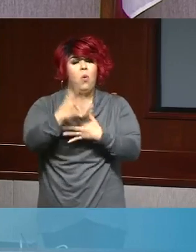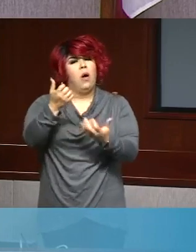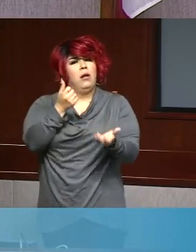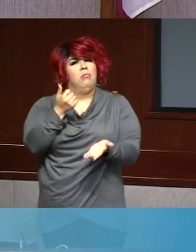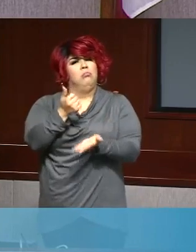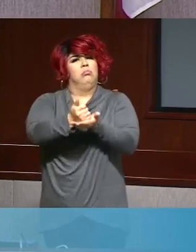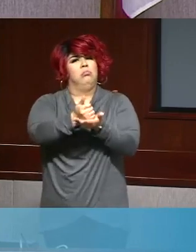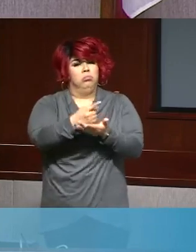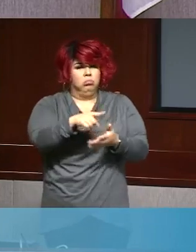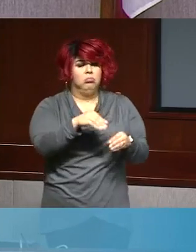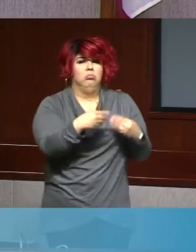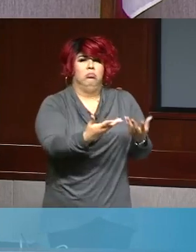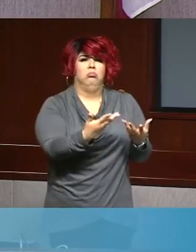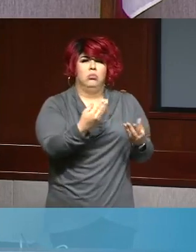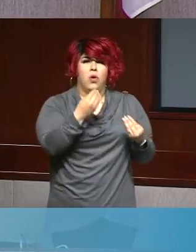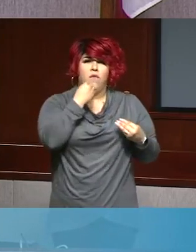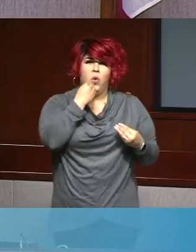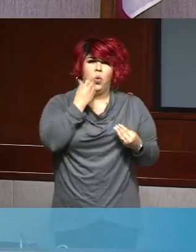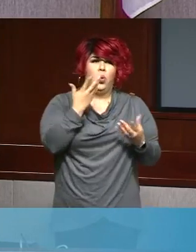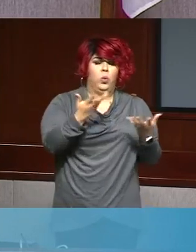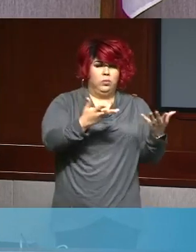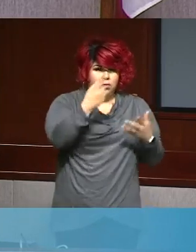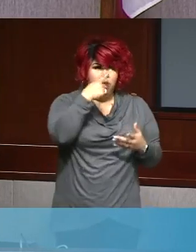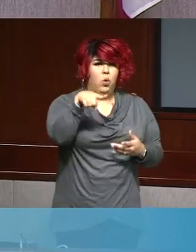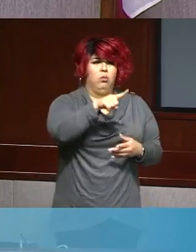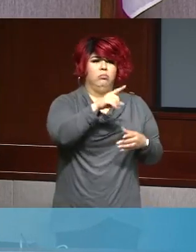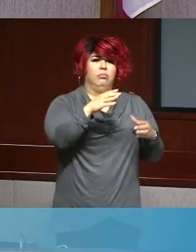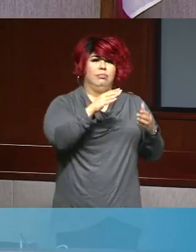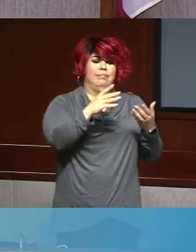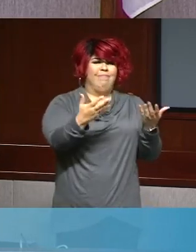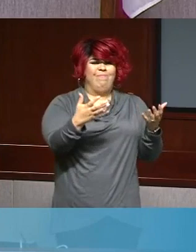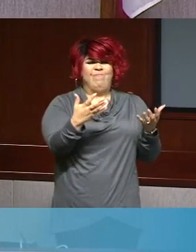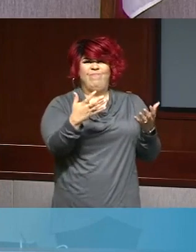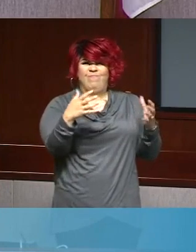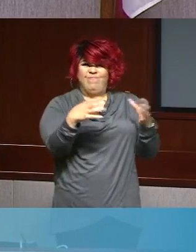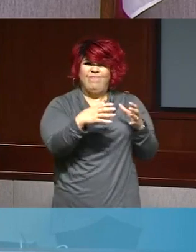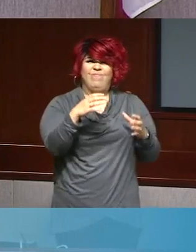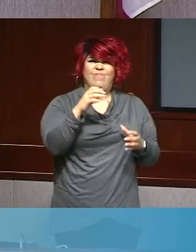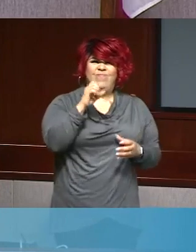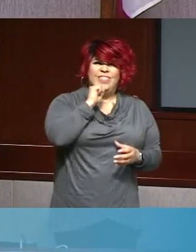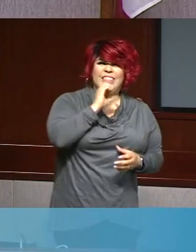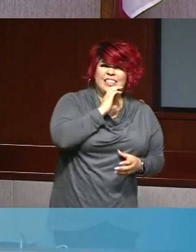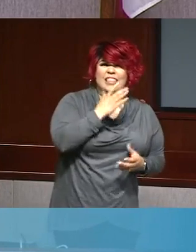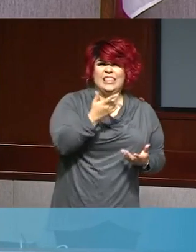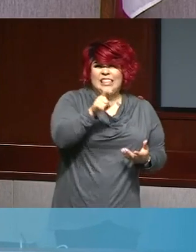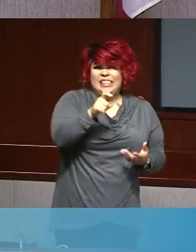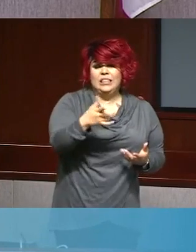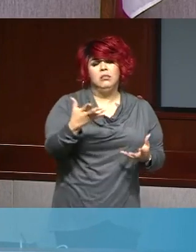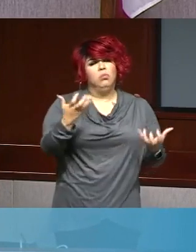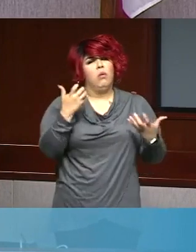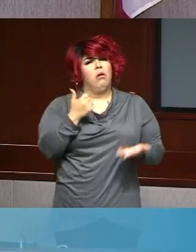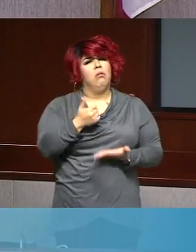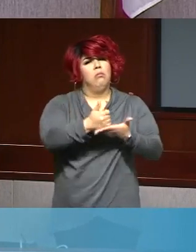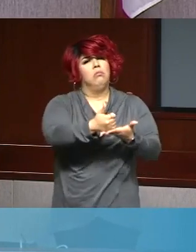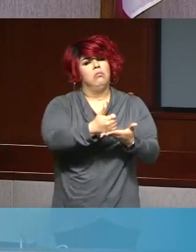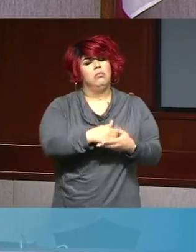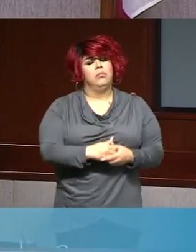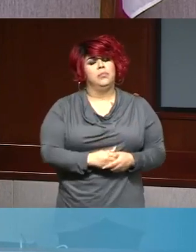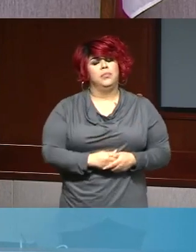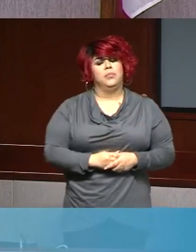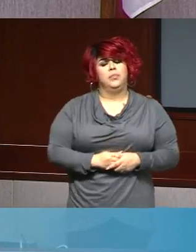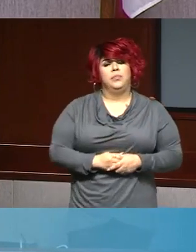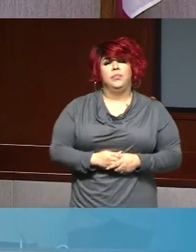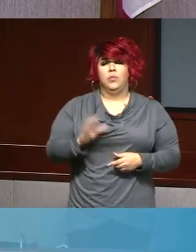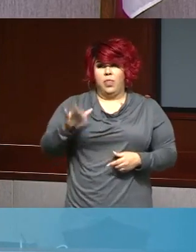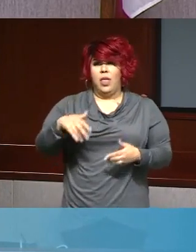assistance, getting meals delivered out to our vulnerable seniors throughout Kern County. That